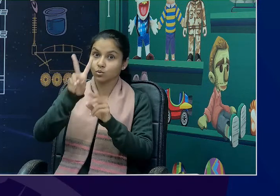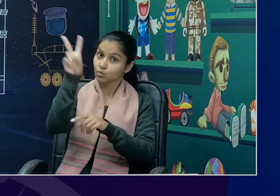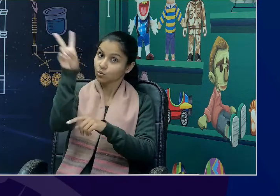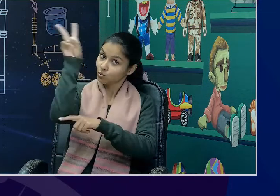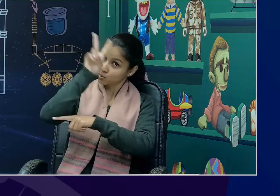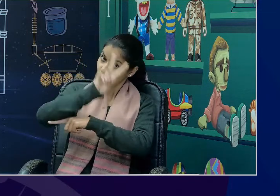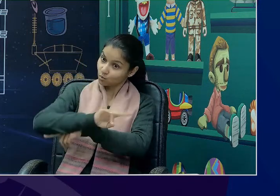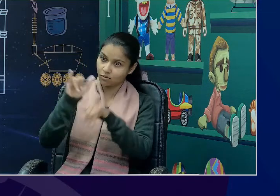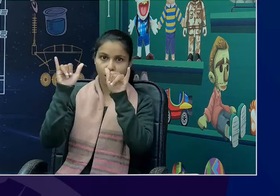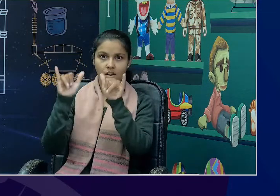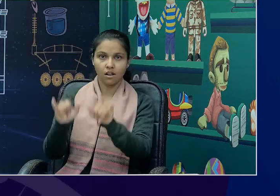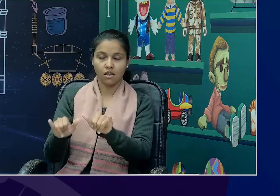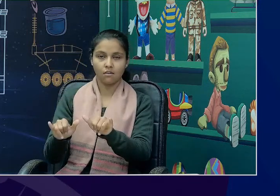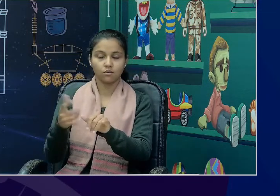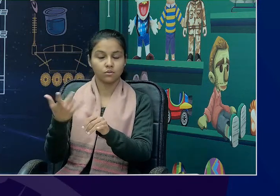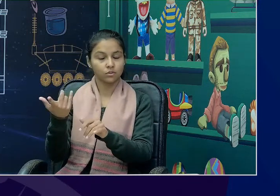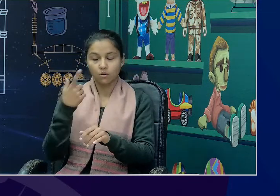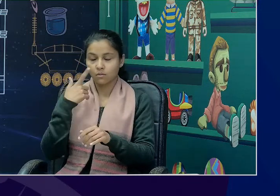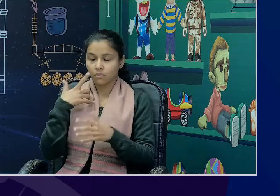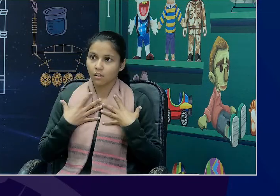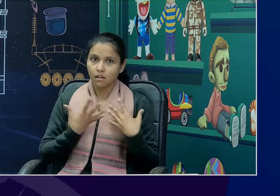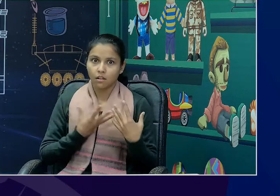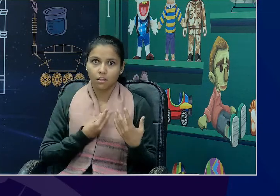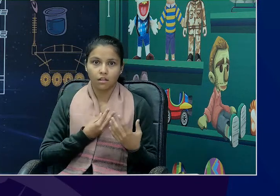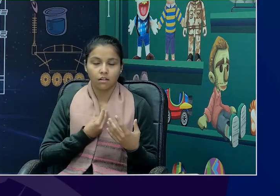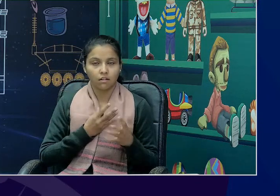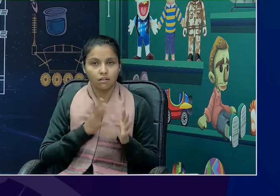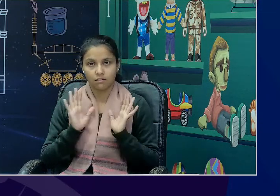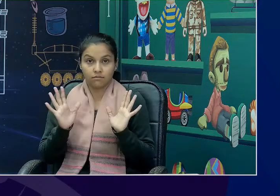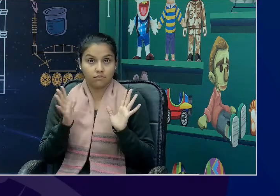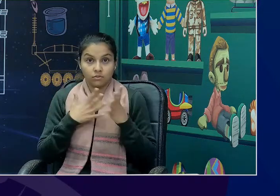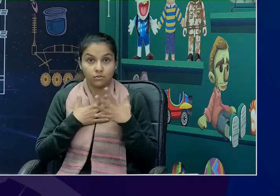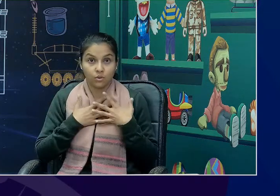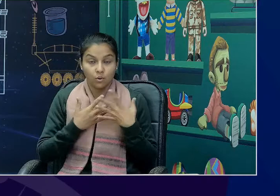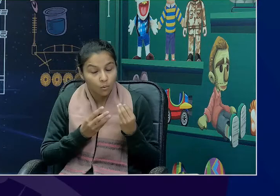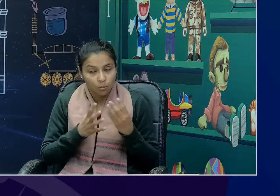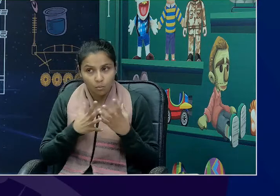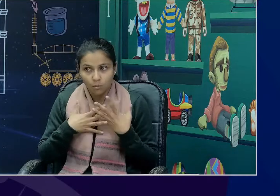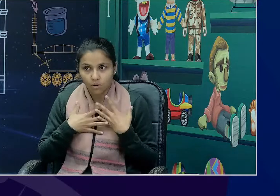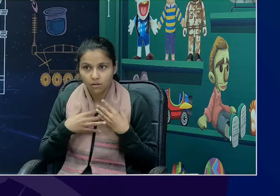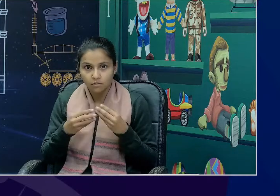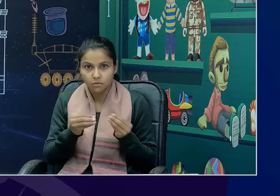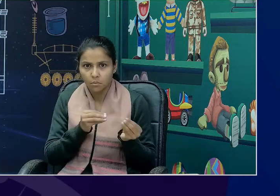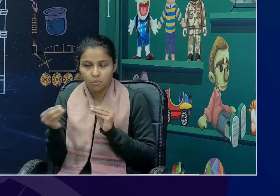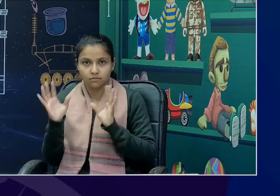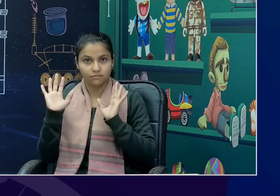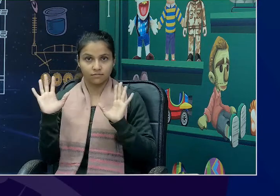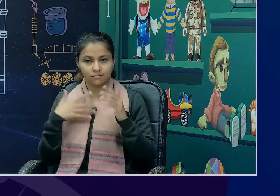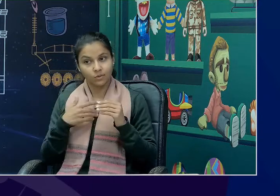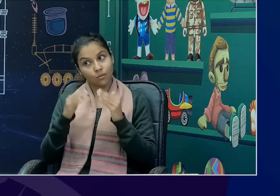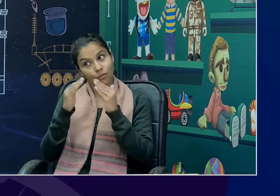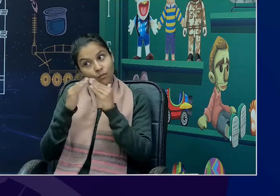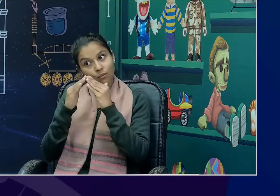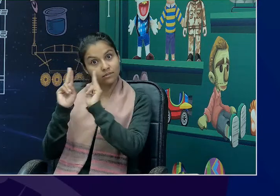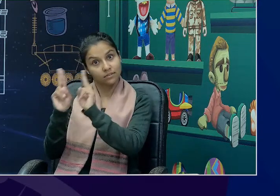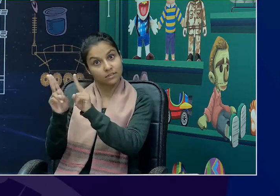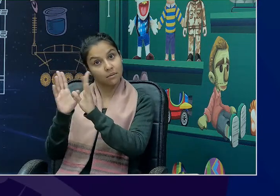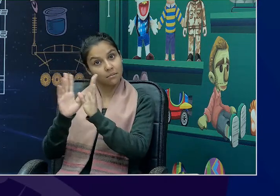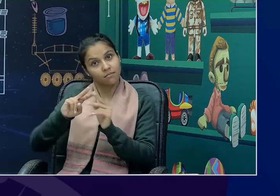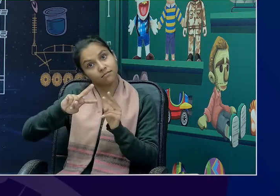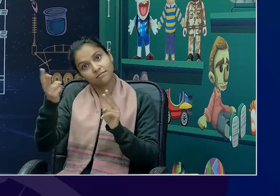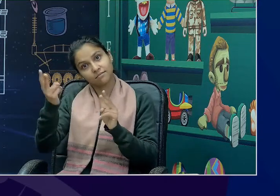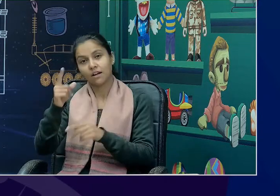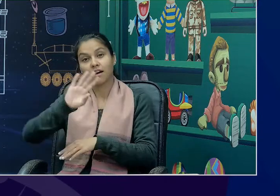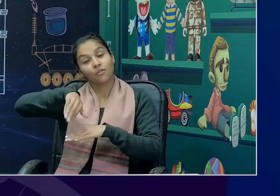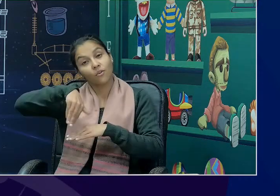He became so scared that he was scared even for putting a foot in his own apartment. So after 2